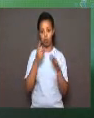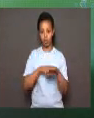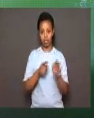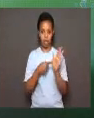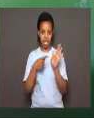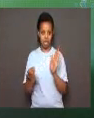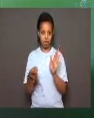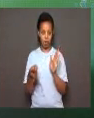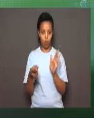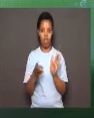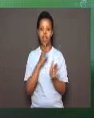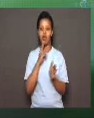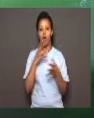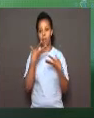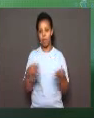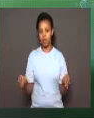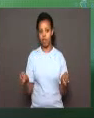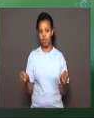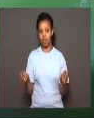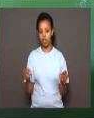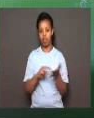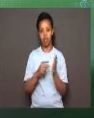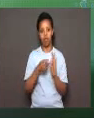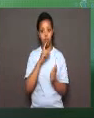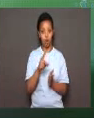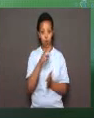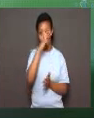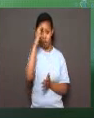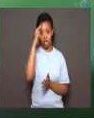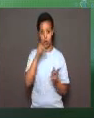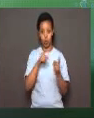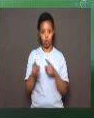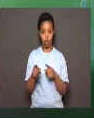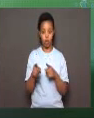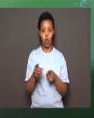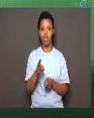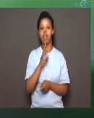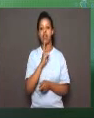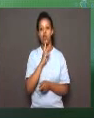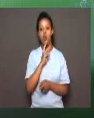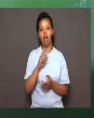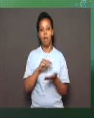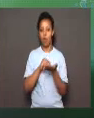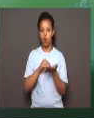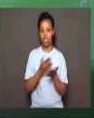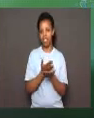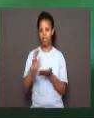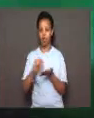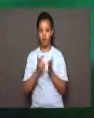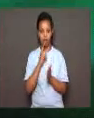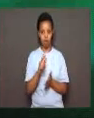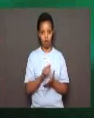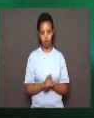a dehydration reaction because a molecule of water is removed.